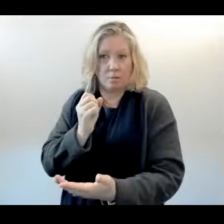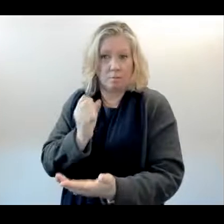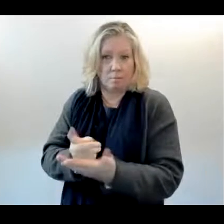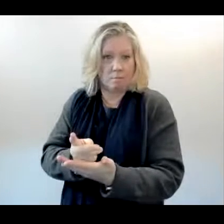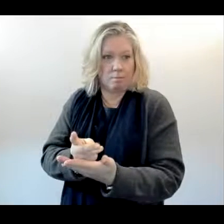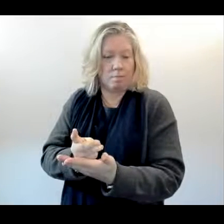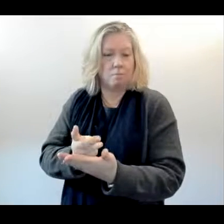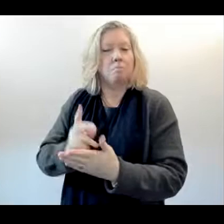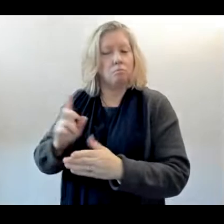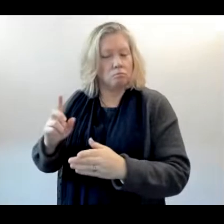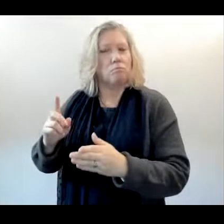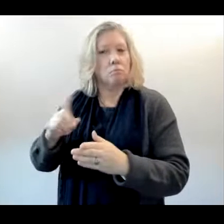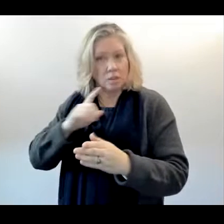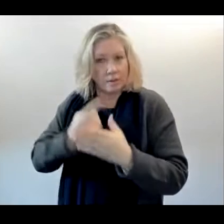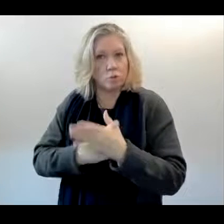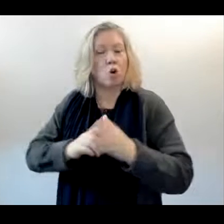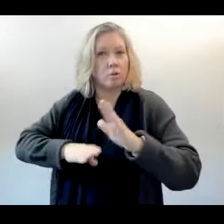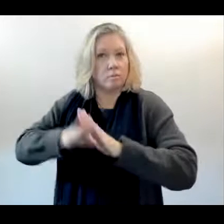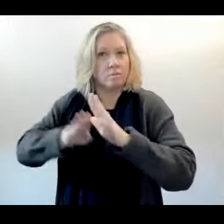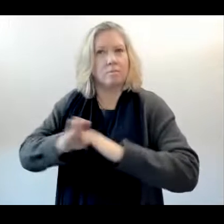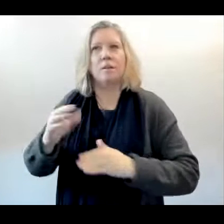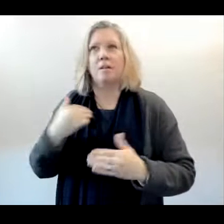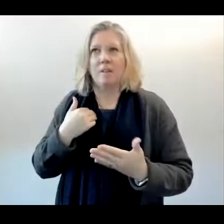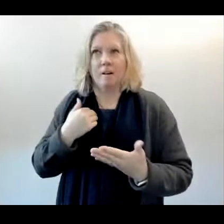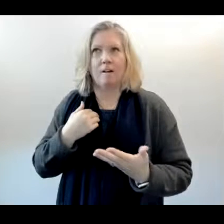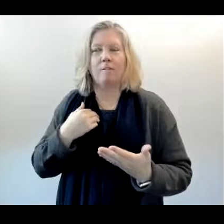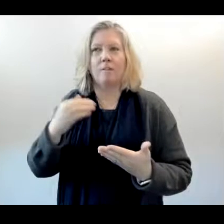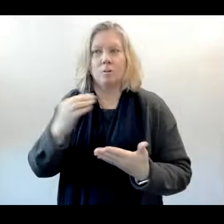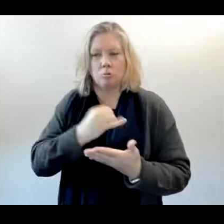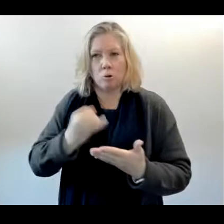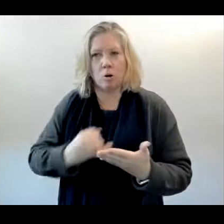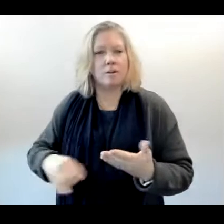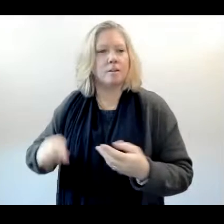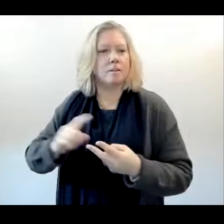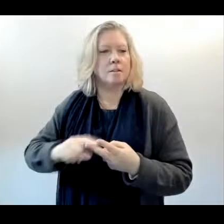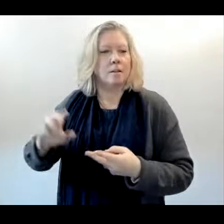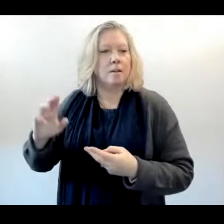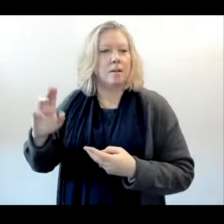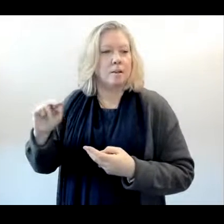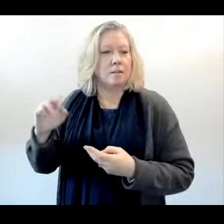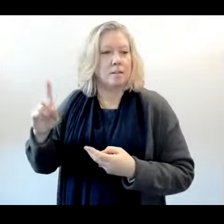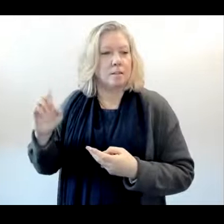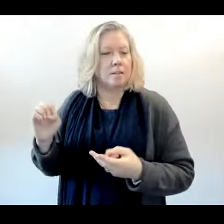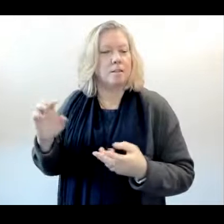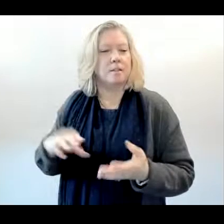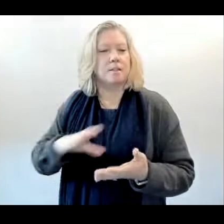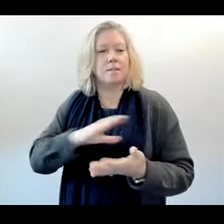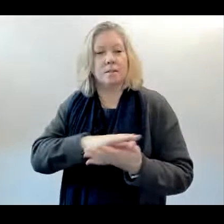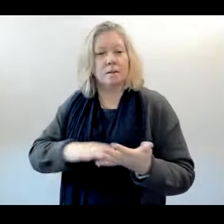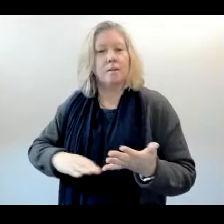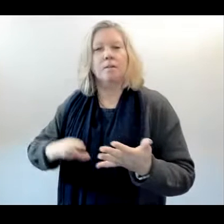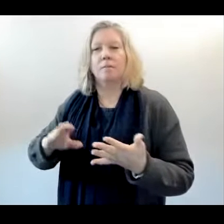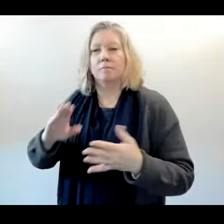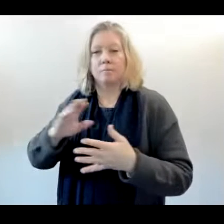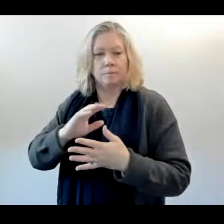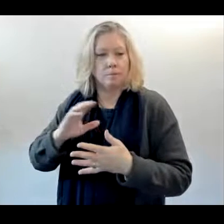that has been completed, including preliminary drawings, WMBE, WI narrative, and fundraising, including a $500,000 grant to the Federal